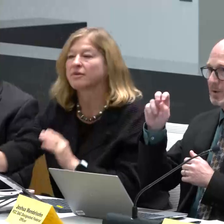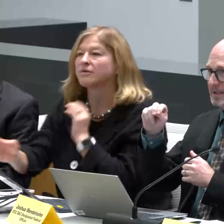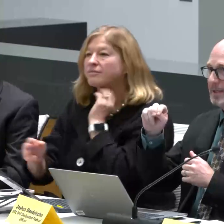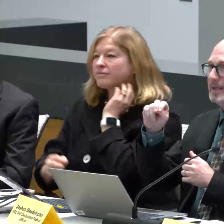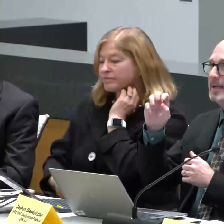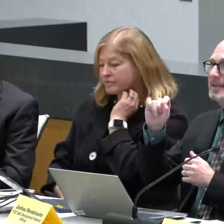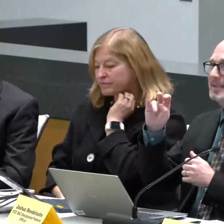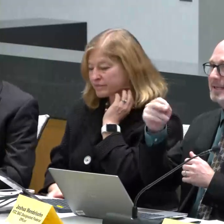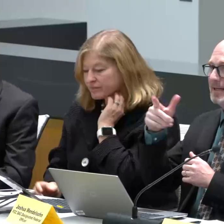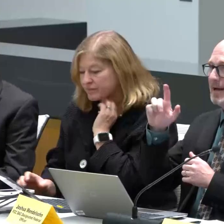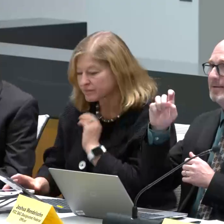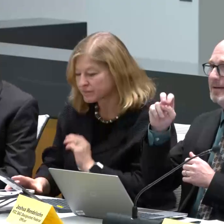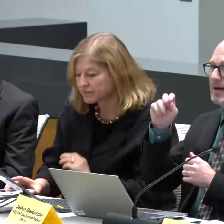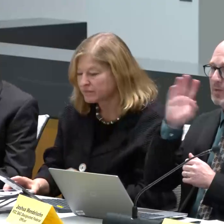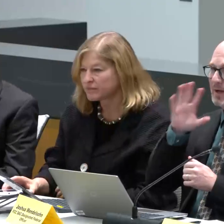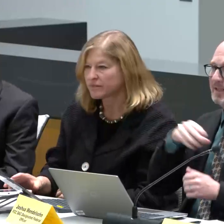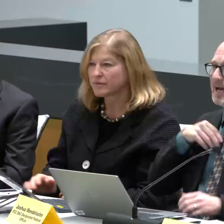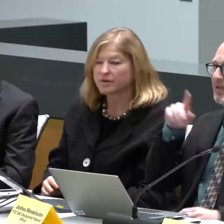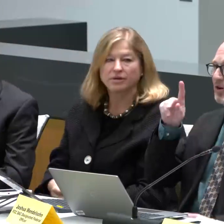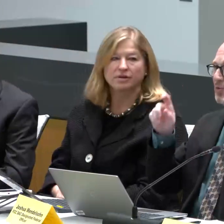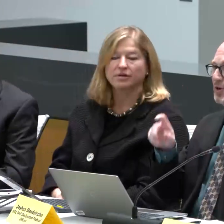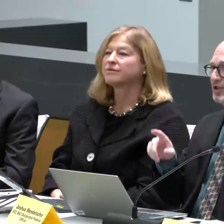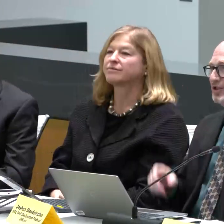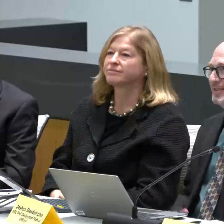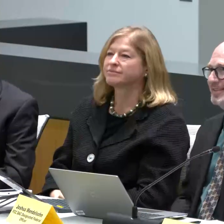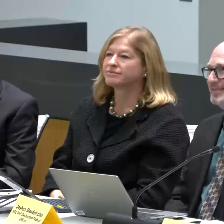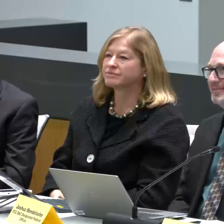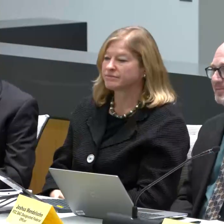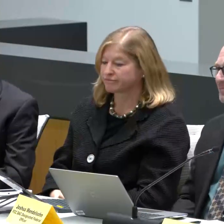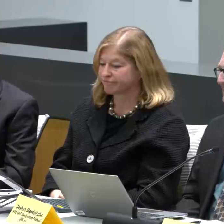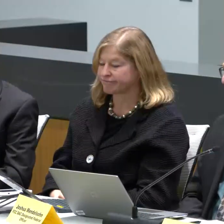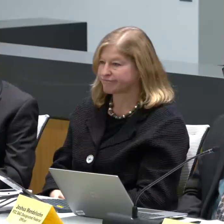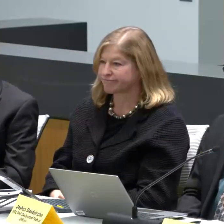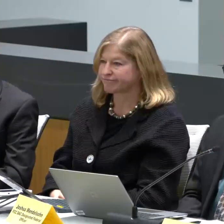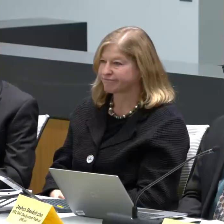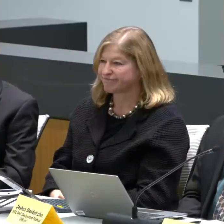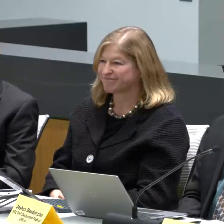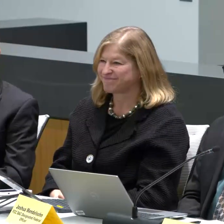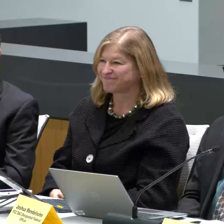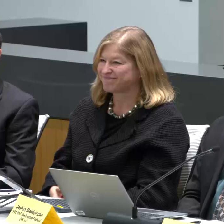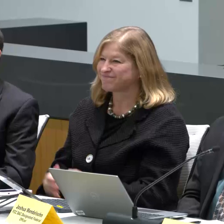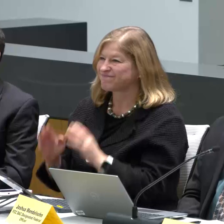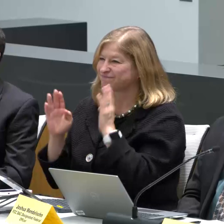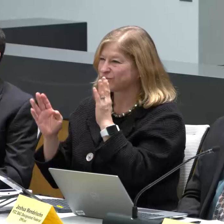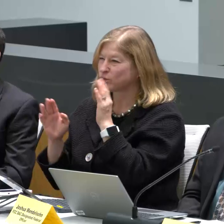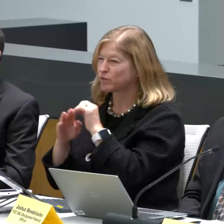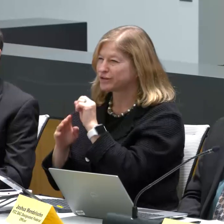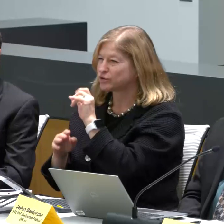Susie Rosen Singleton. We'll go ahead and take this question.